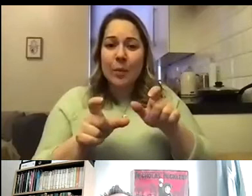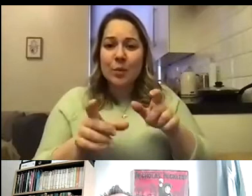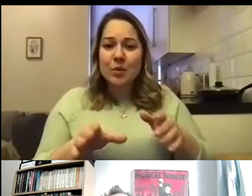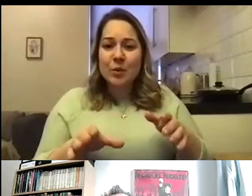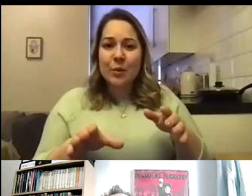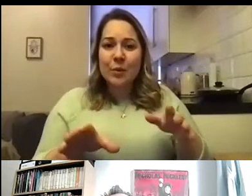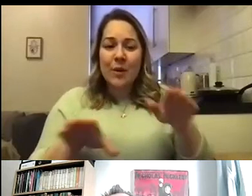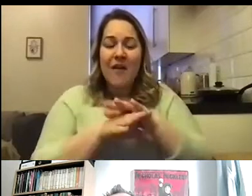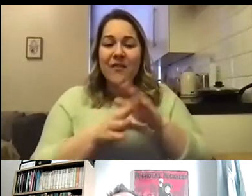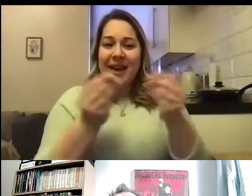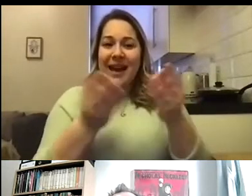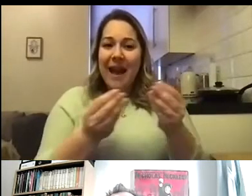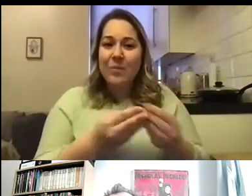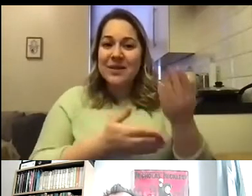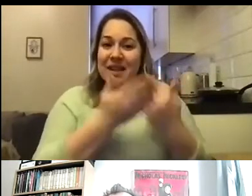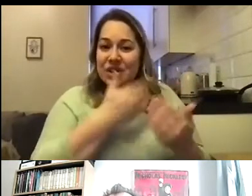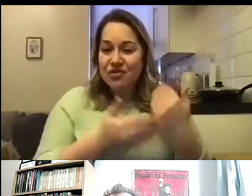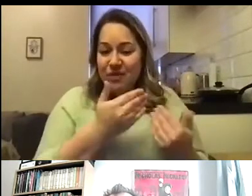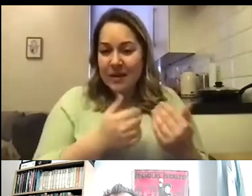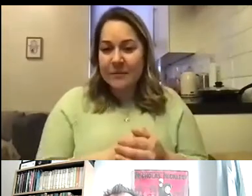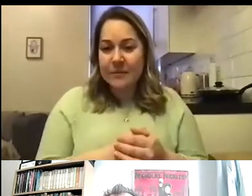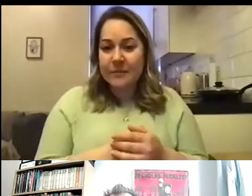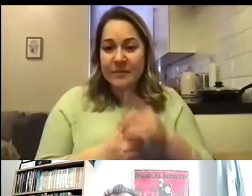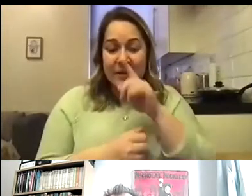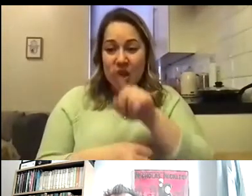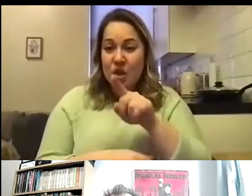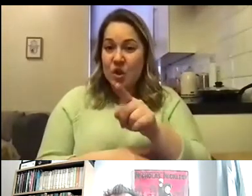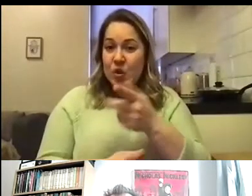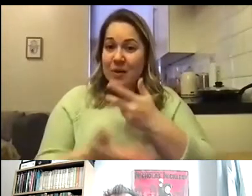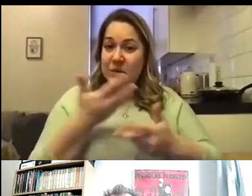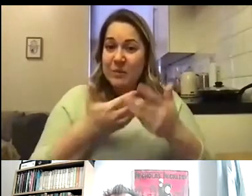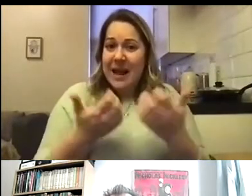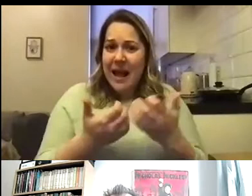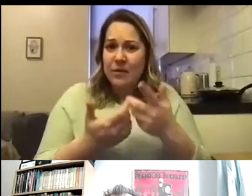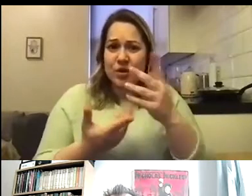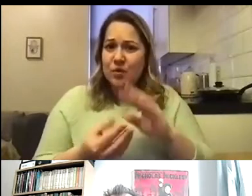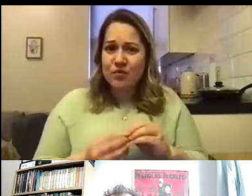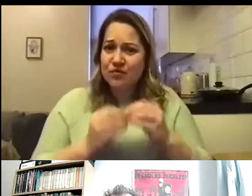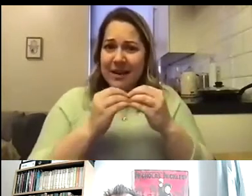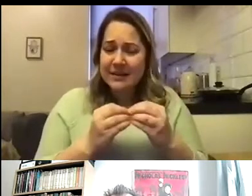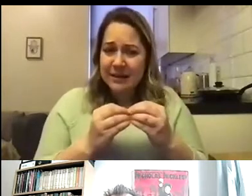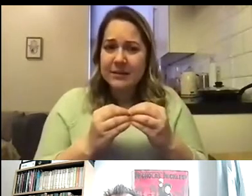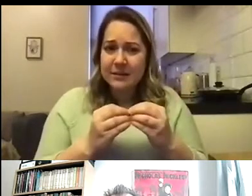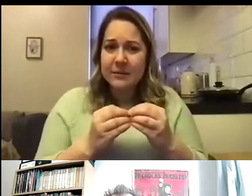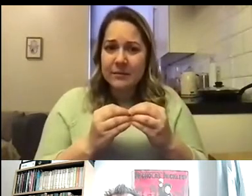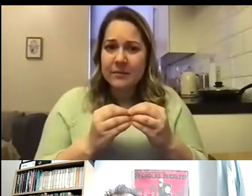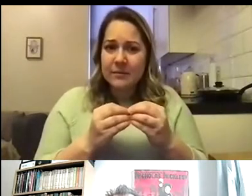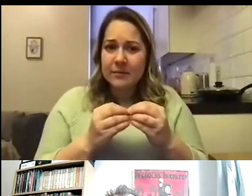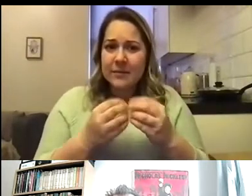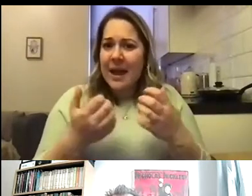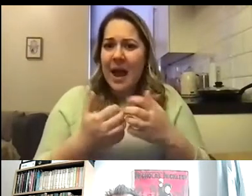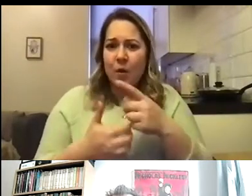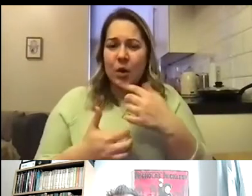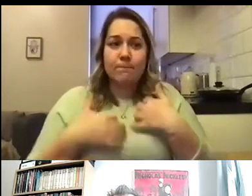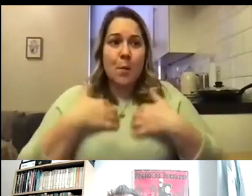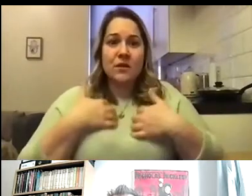history. So could you tell us a little bit about how you're doing that and why you were sort of motivated to do